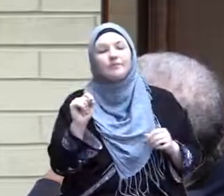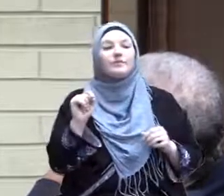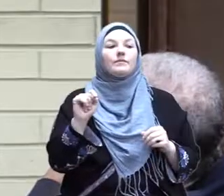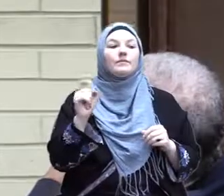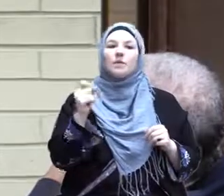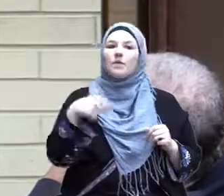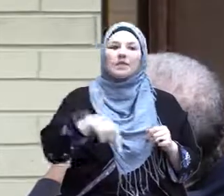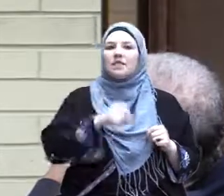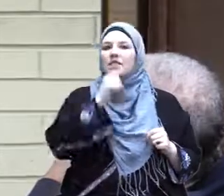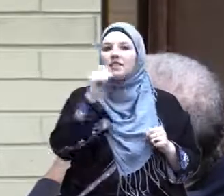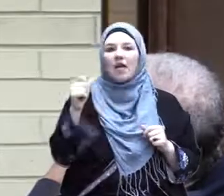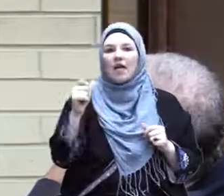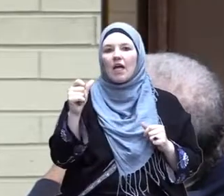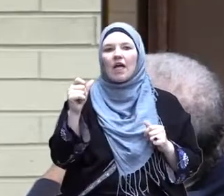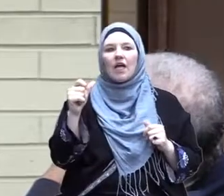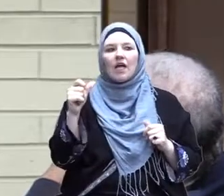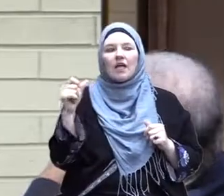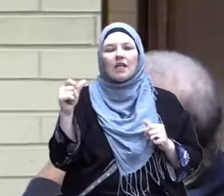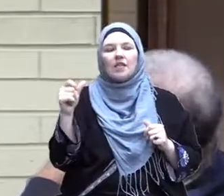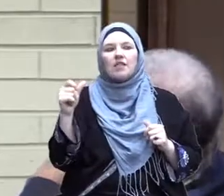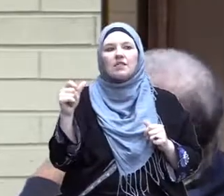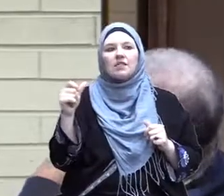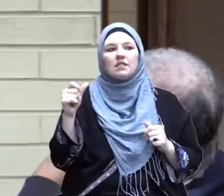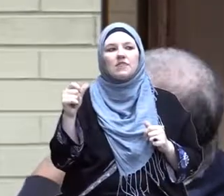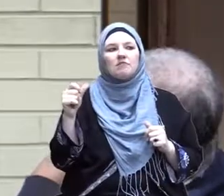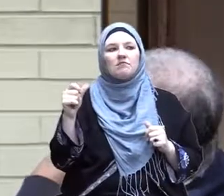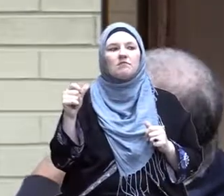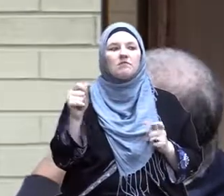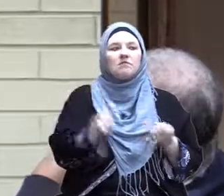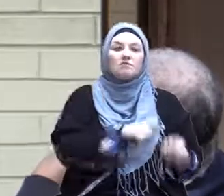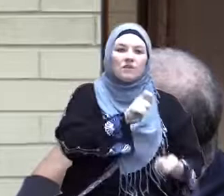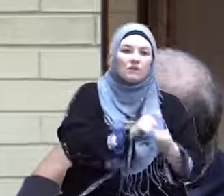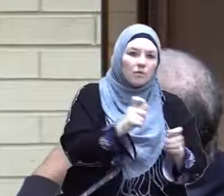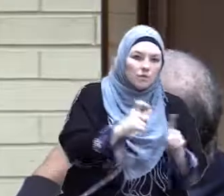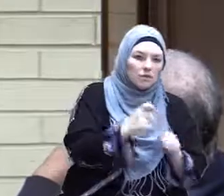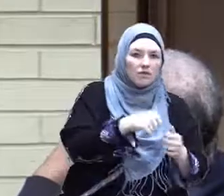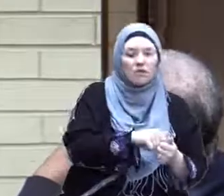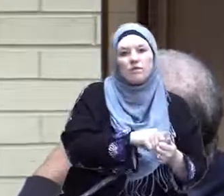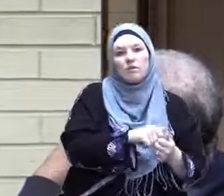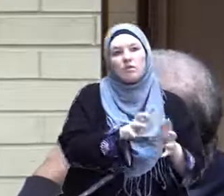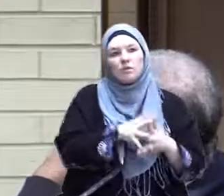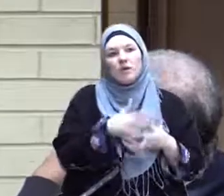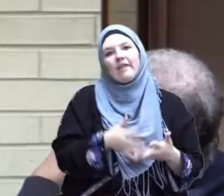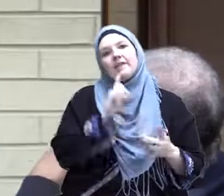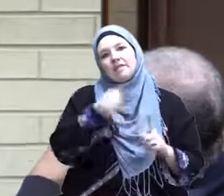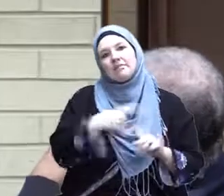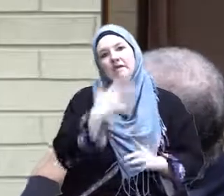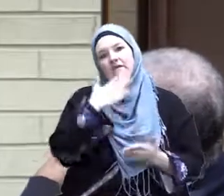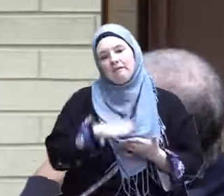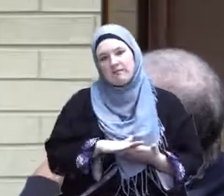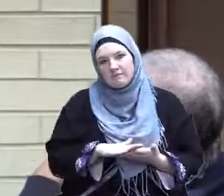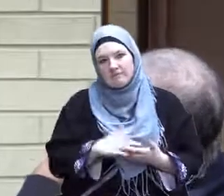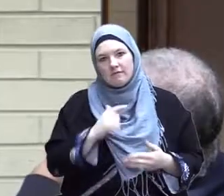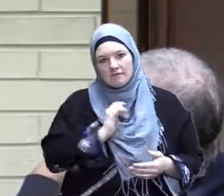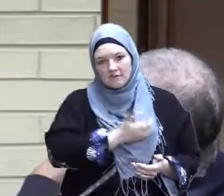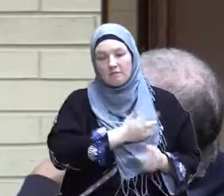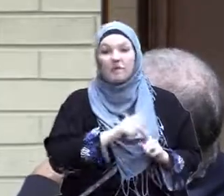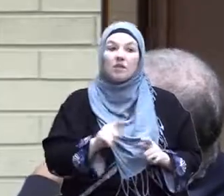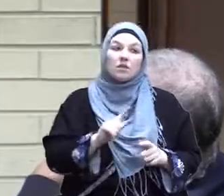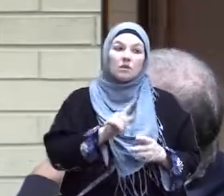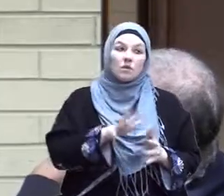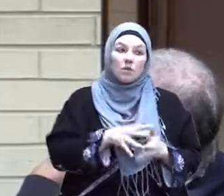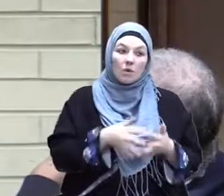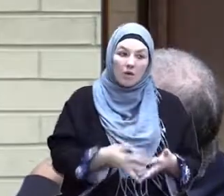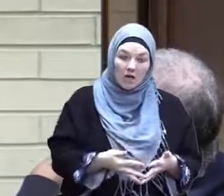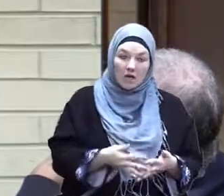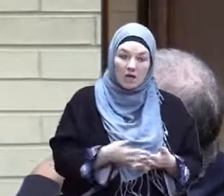this is not a theoretical exercise about certain words in the Quran. This is about us, because the Quran as a whole